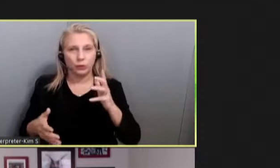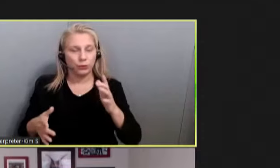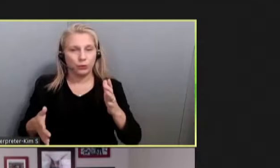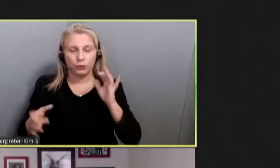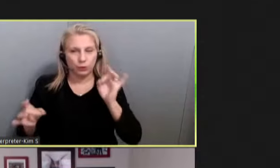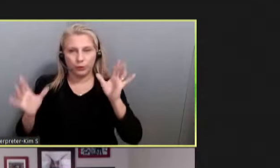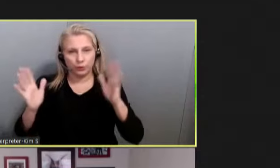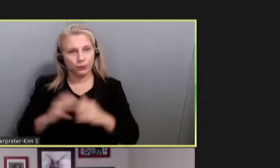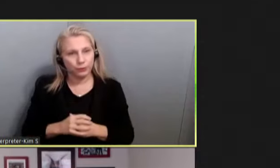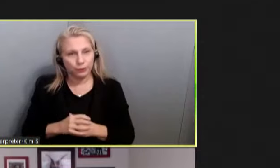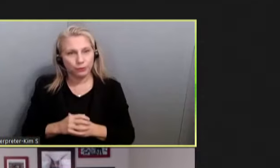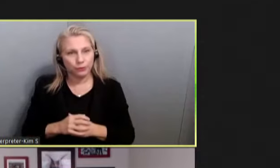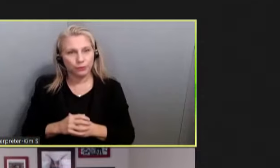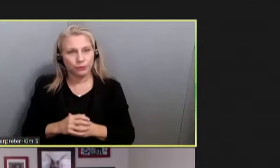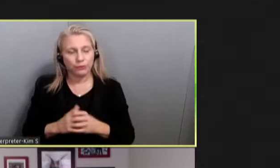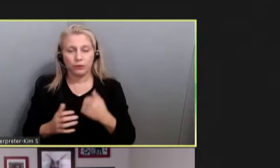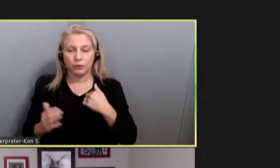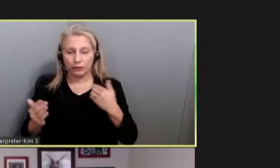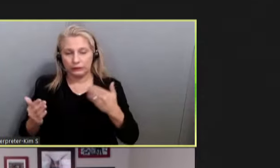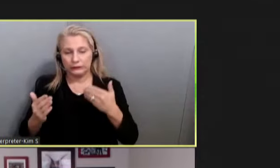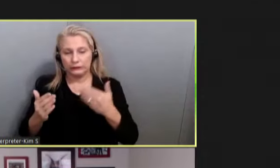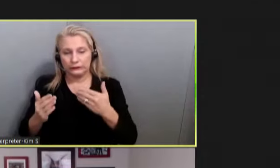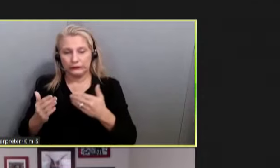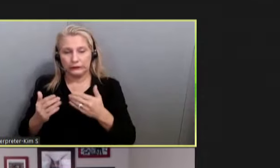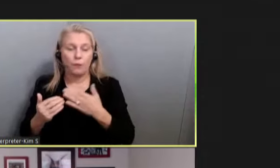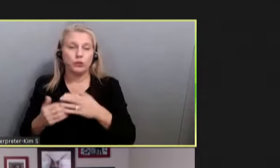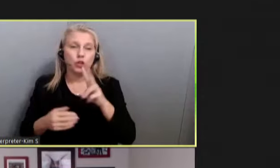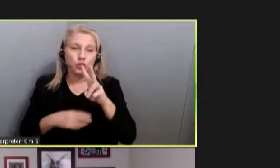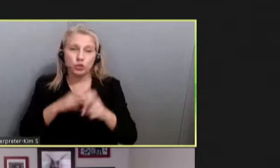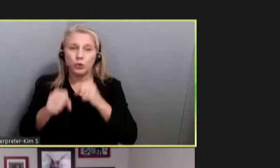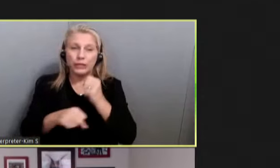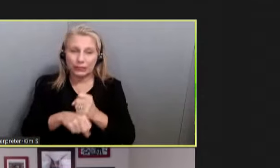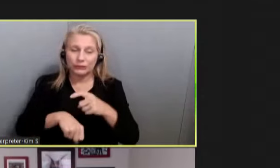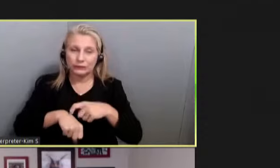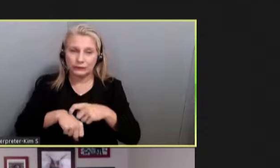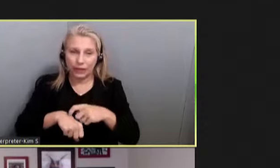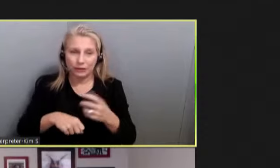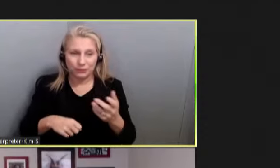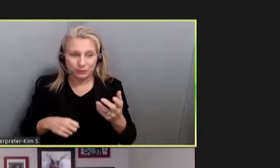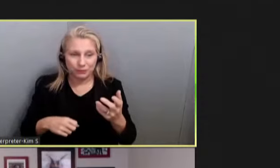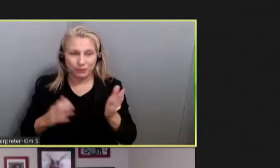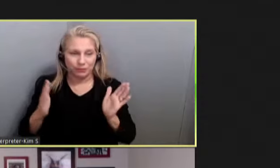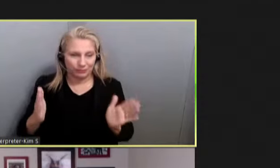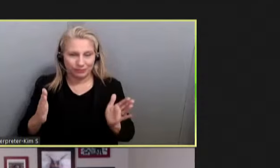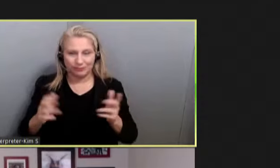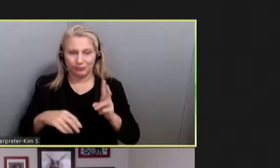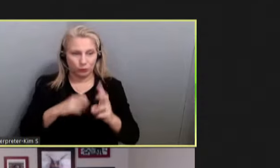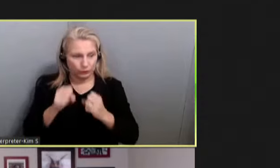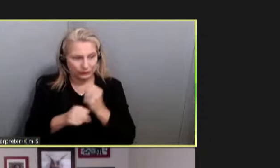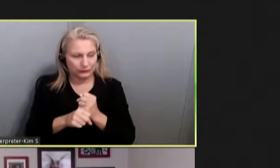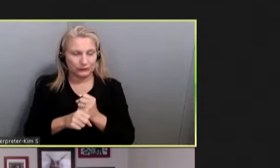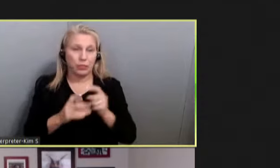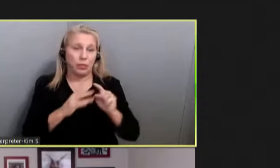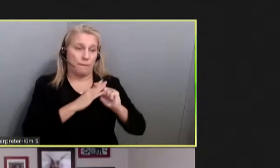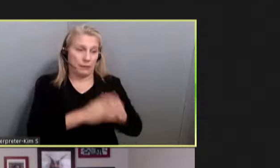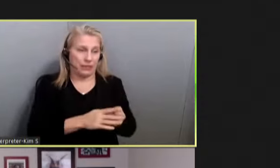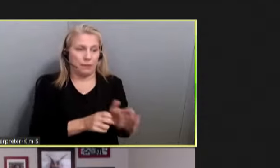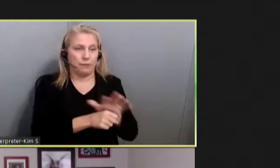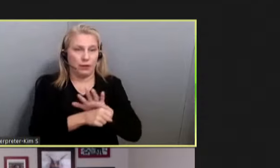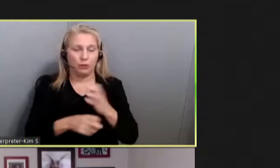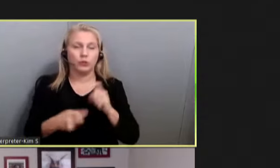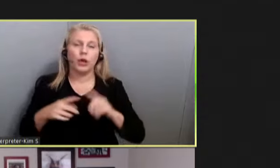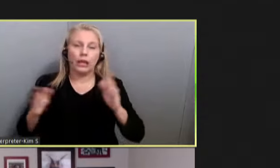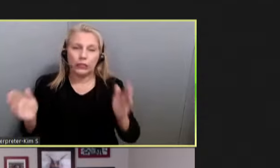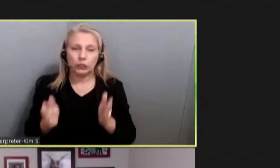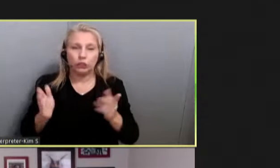we approach what is almost the 2-year mark of the beginning of this pandemic, really want to encourage everyone